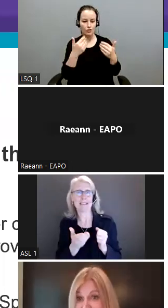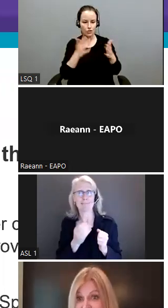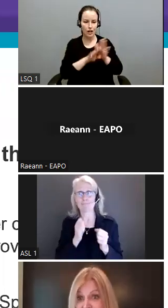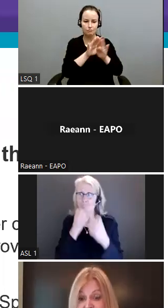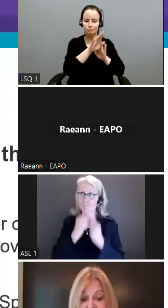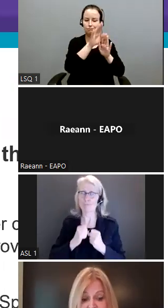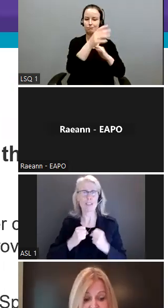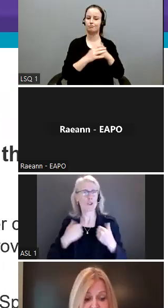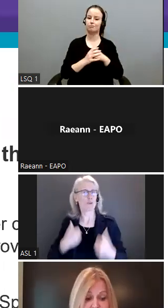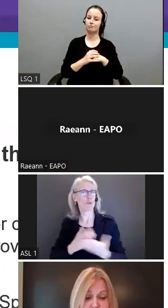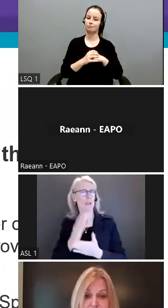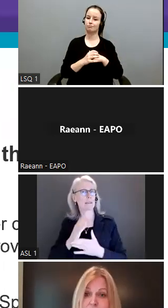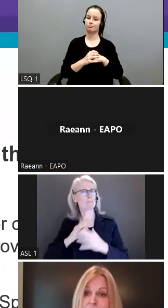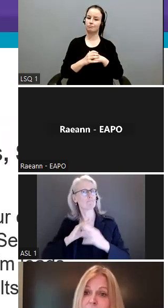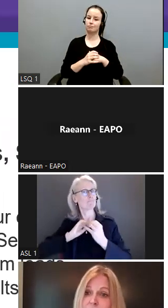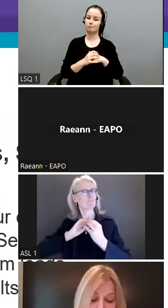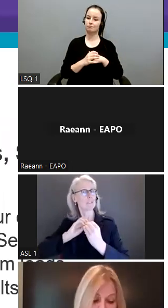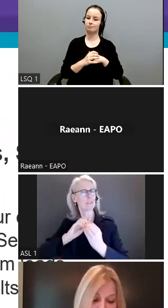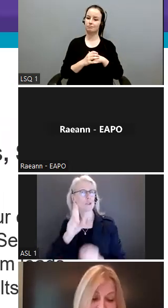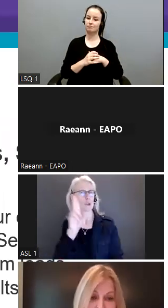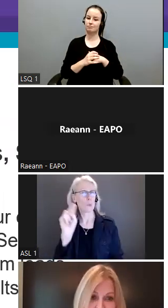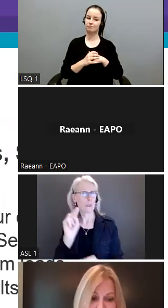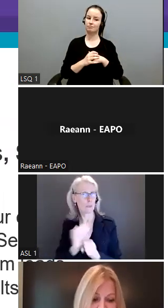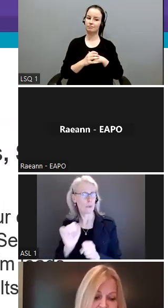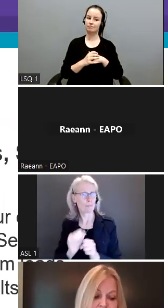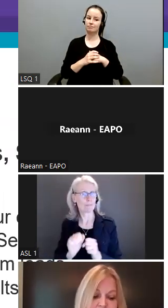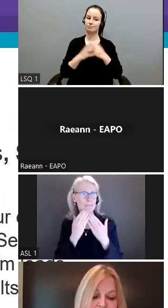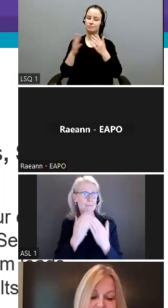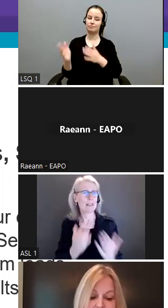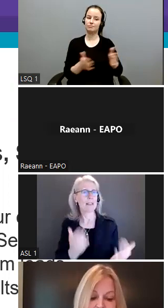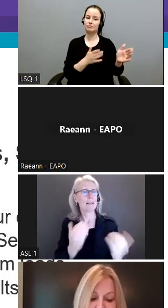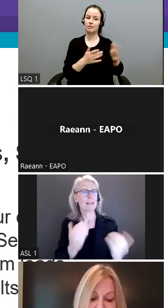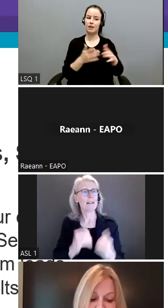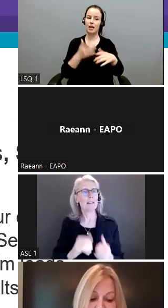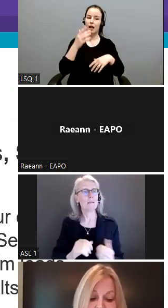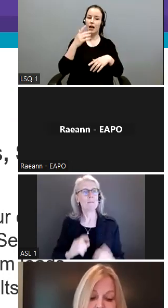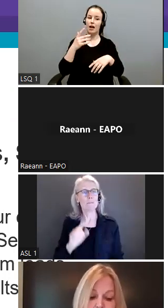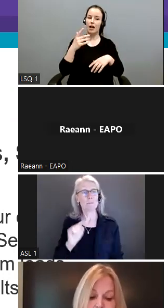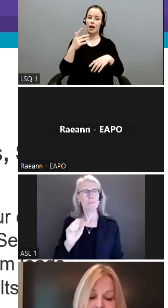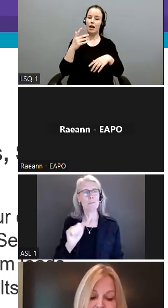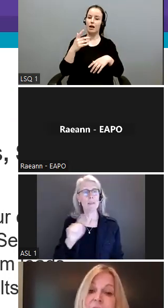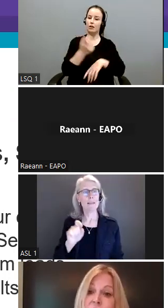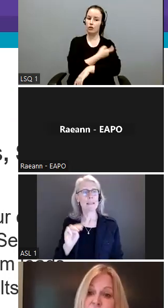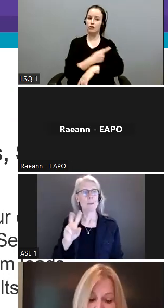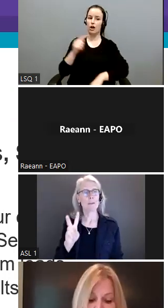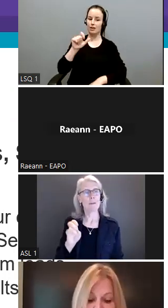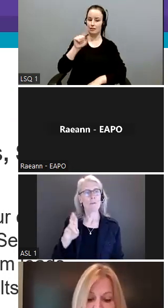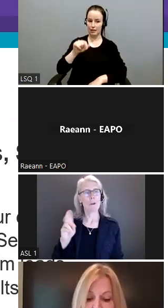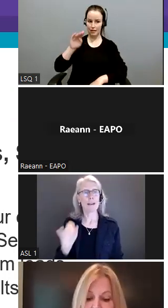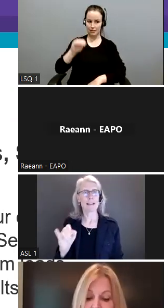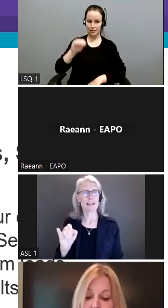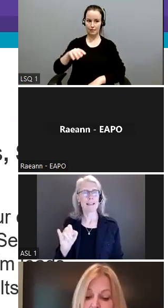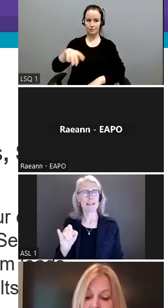rights at the United Nations. Our next speaker is Dr. Tazim Virani, who is the Senior Vice